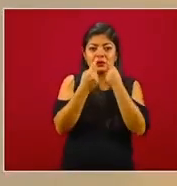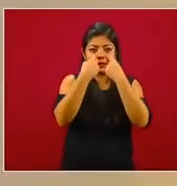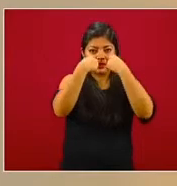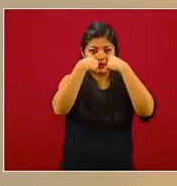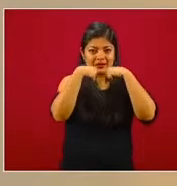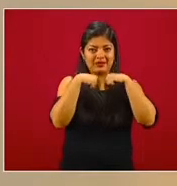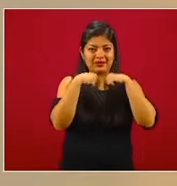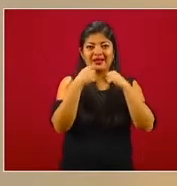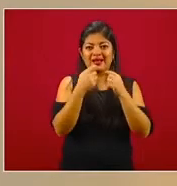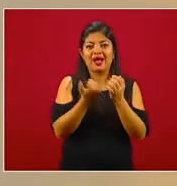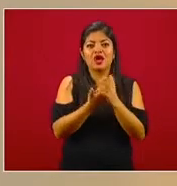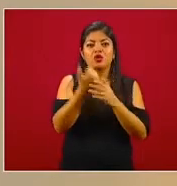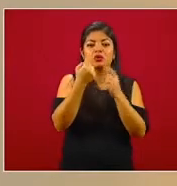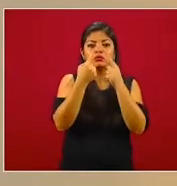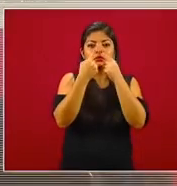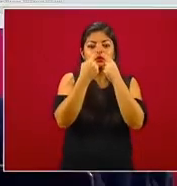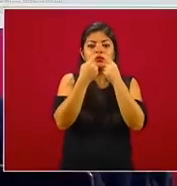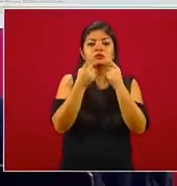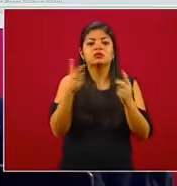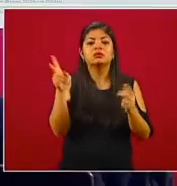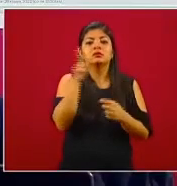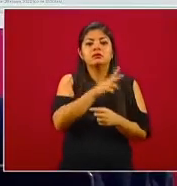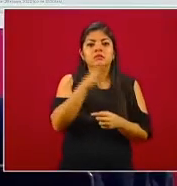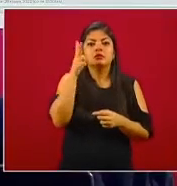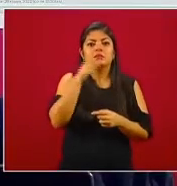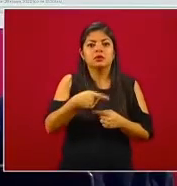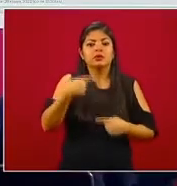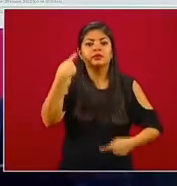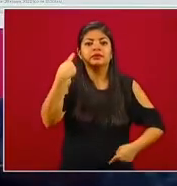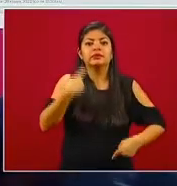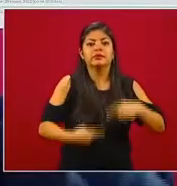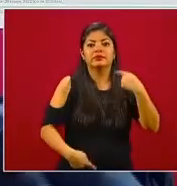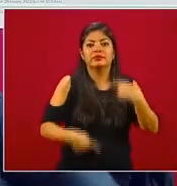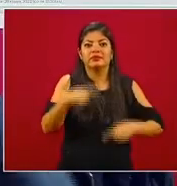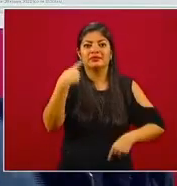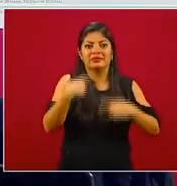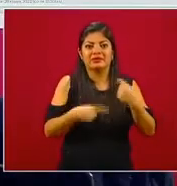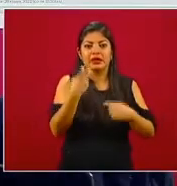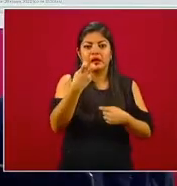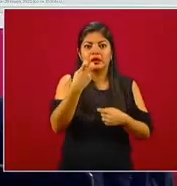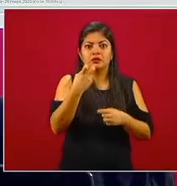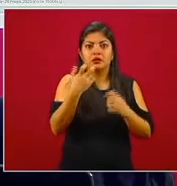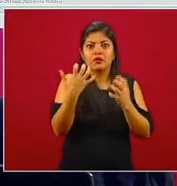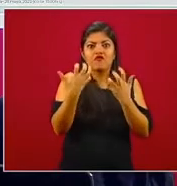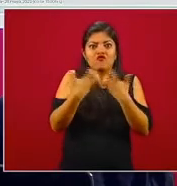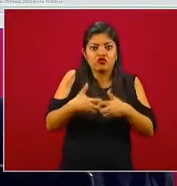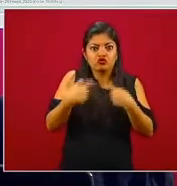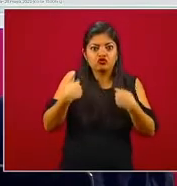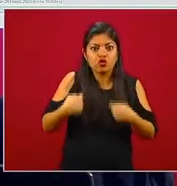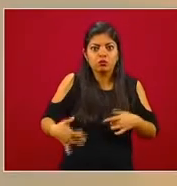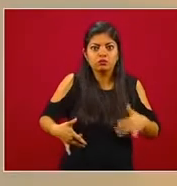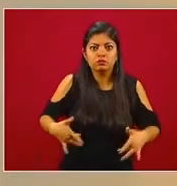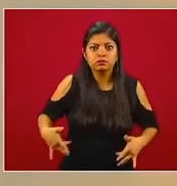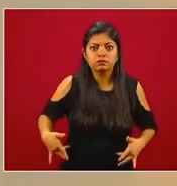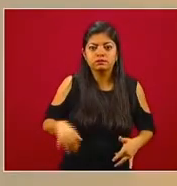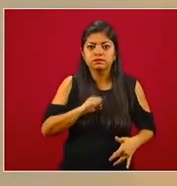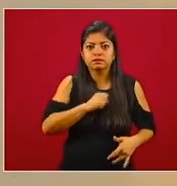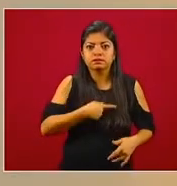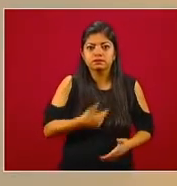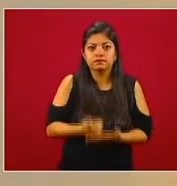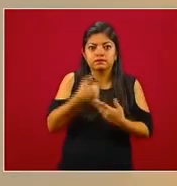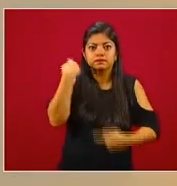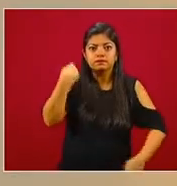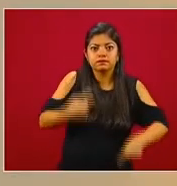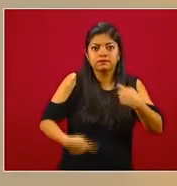an con oxygen oxígeno, mask, eso permite en algunos and other casos tubes que in no your haya nose, ese in the deterioro de la nostril. función That de will órganos allow, in críticos. some